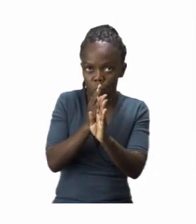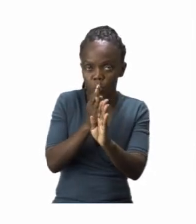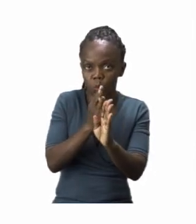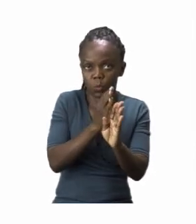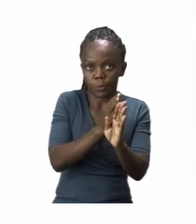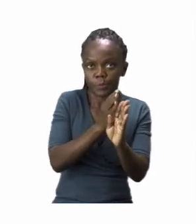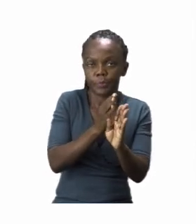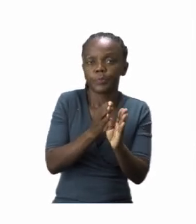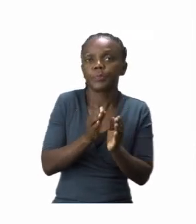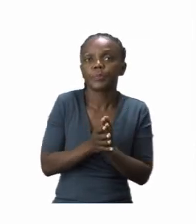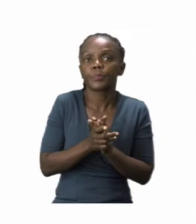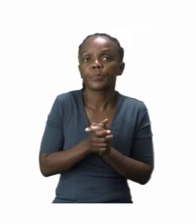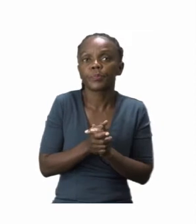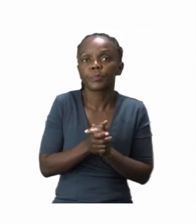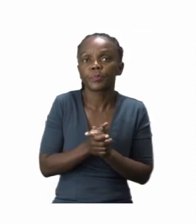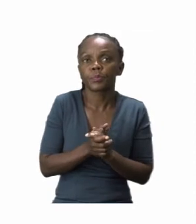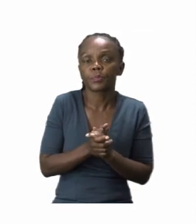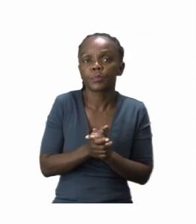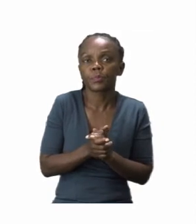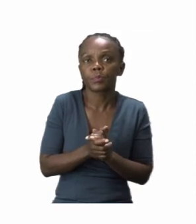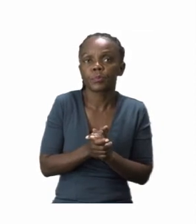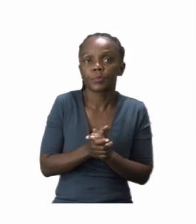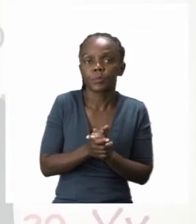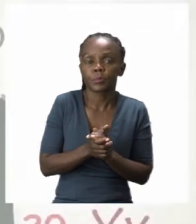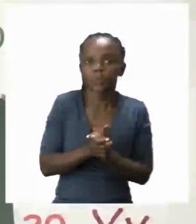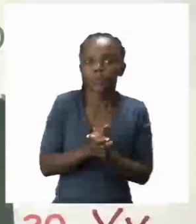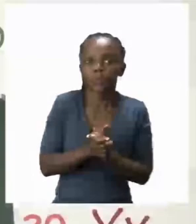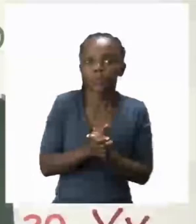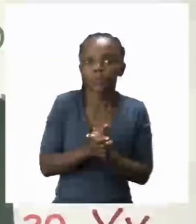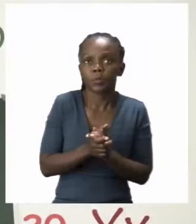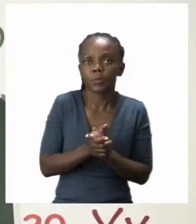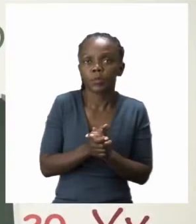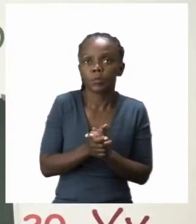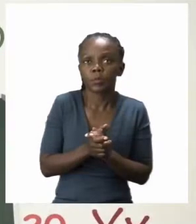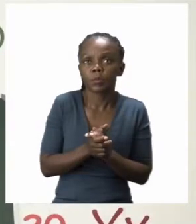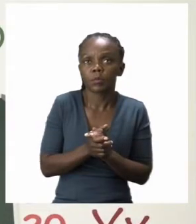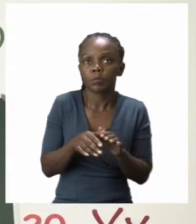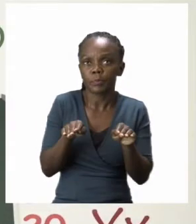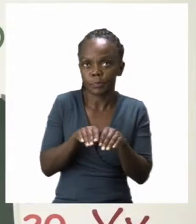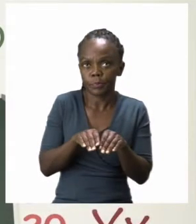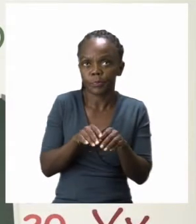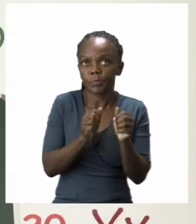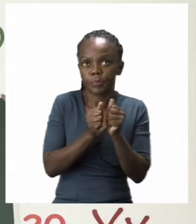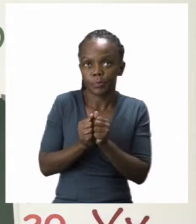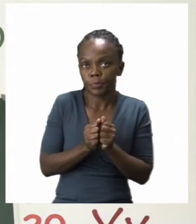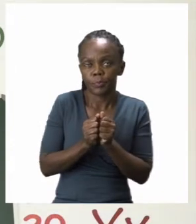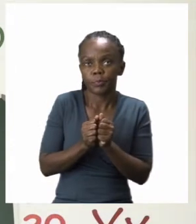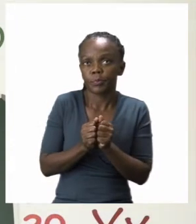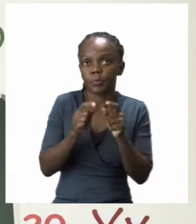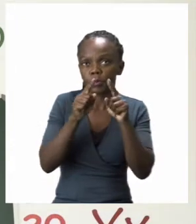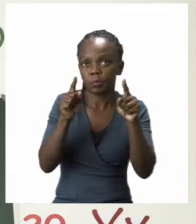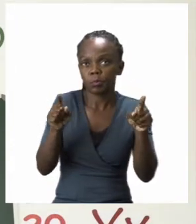correct order. Now, let's do that together on the board. So I have our